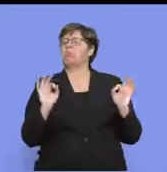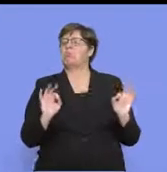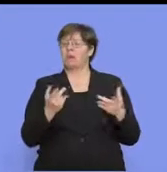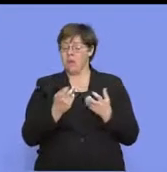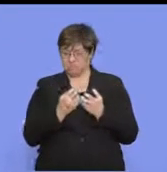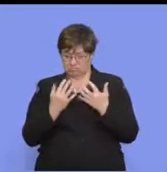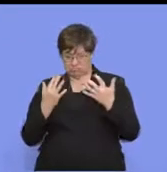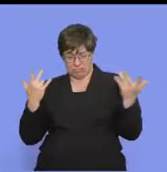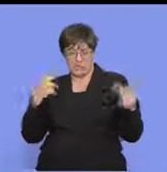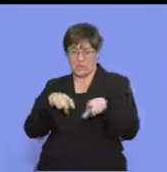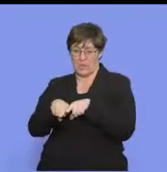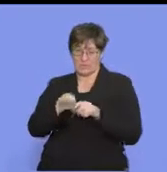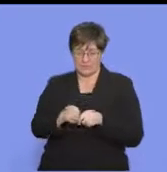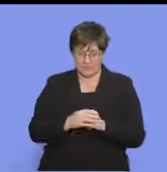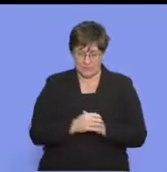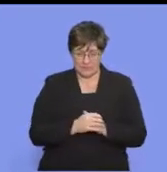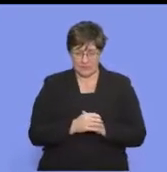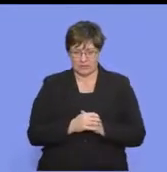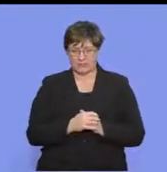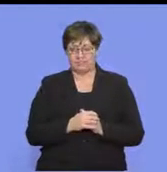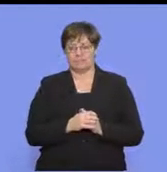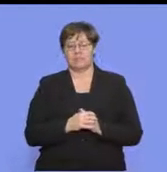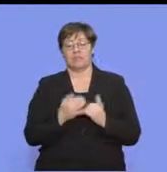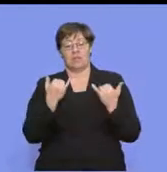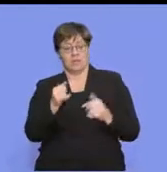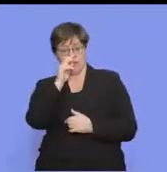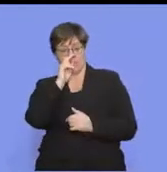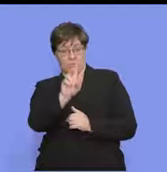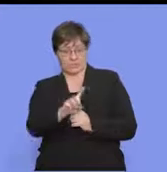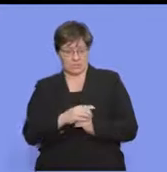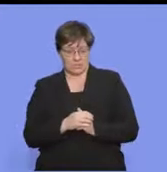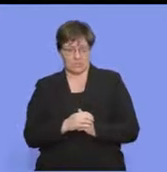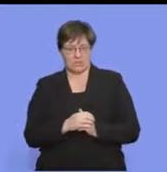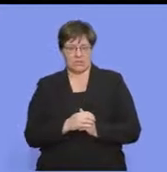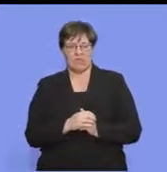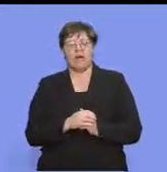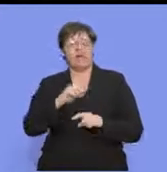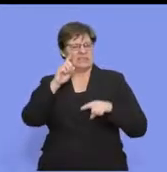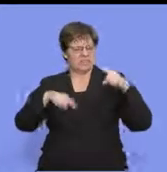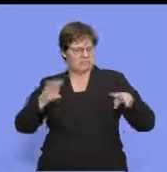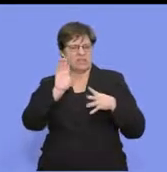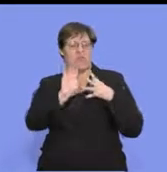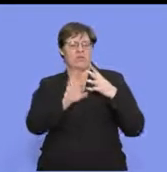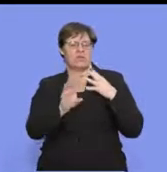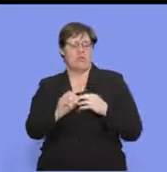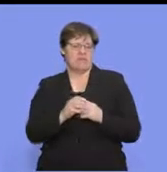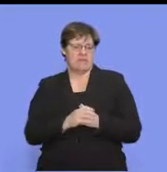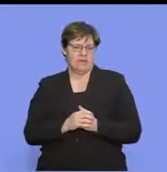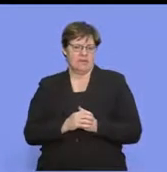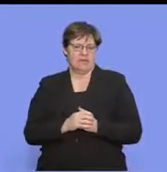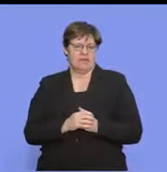them. And then what happens is we can see there are different characteristics in the